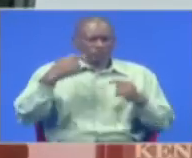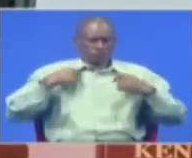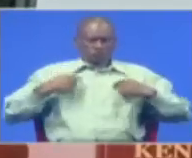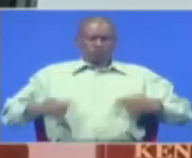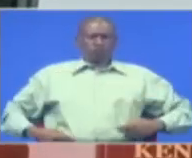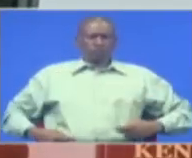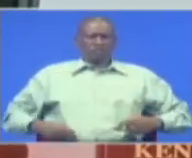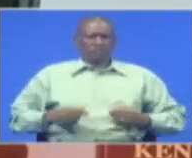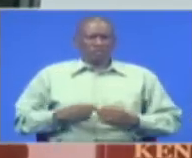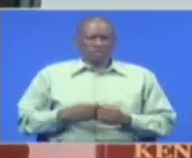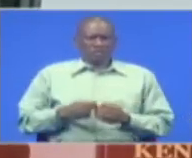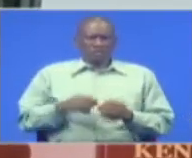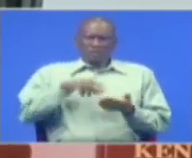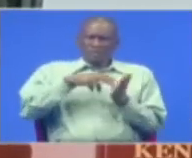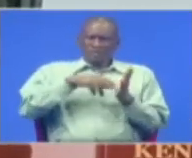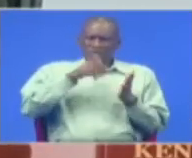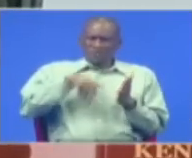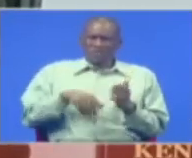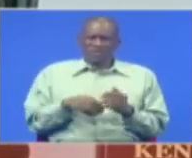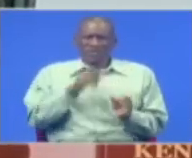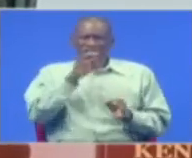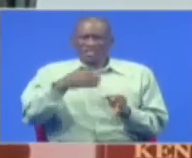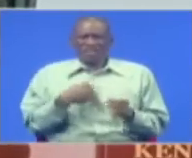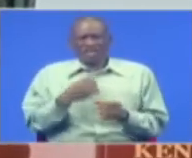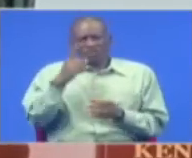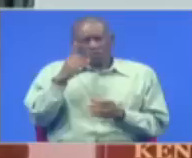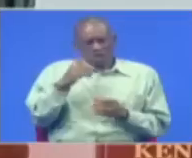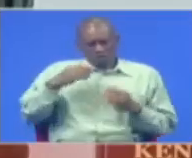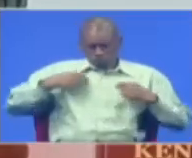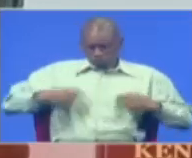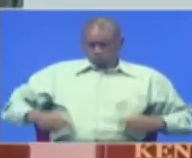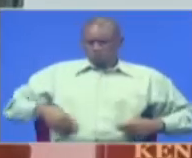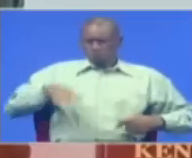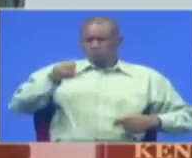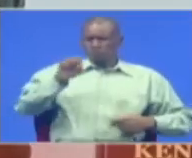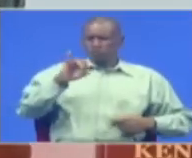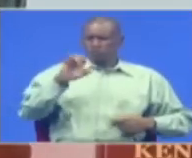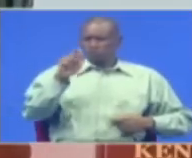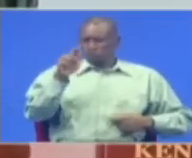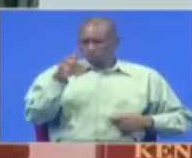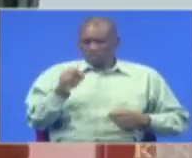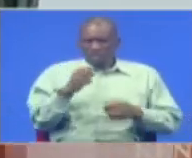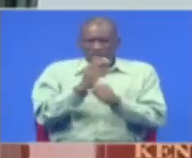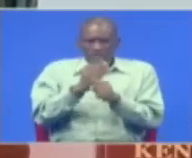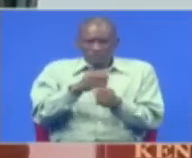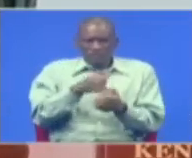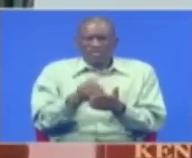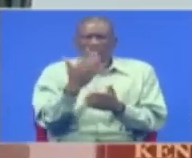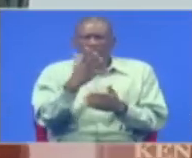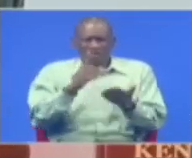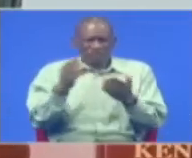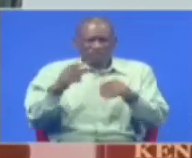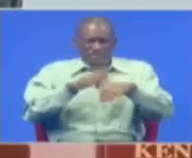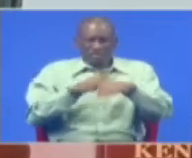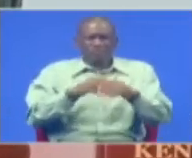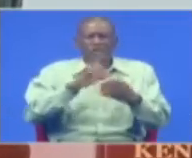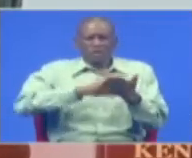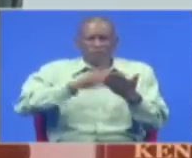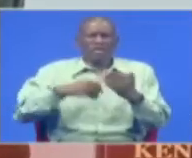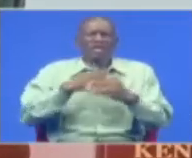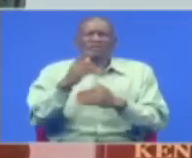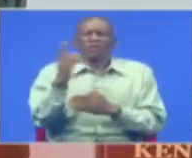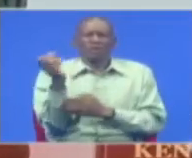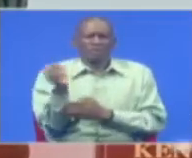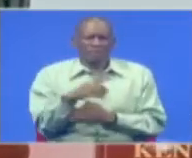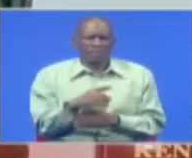go. Meaning, if I have 1 suit and I'm wearing it 5 times a week, after 1 month, it will